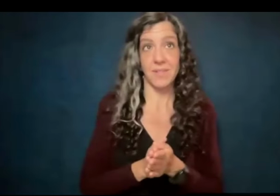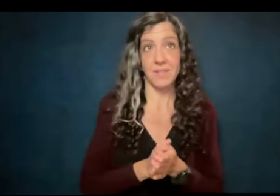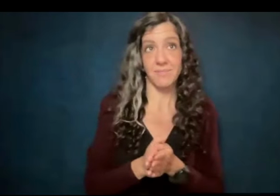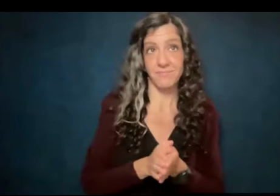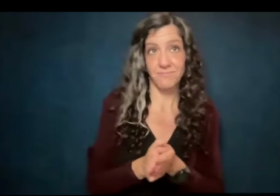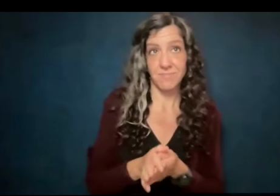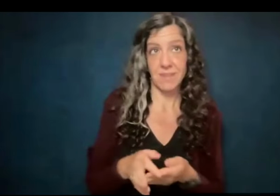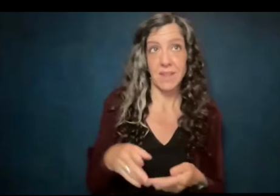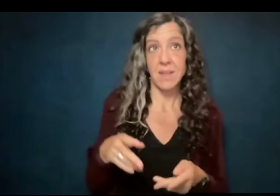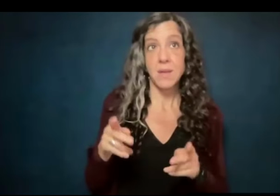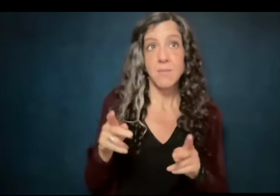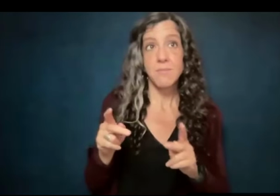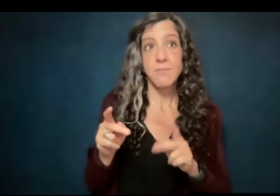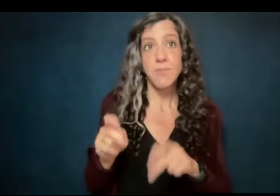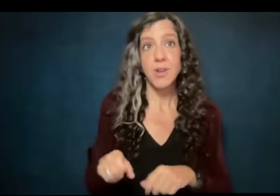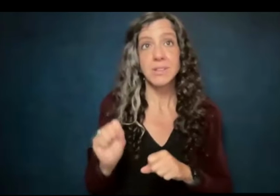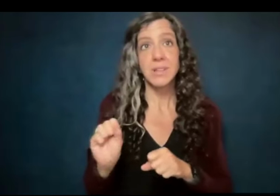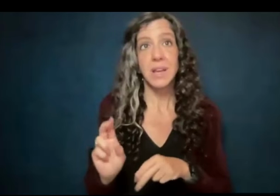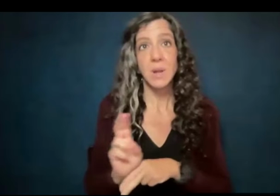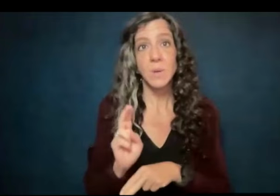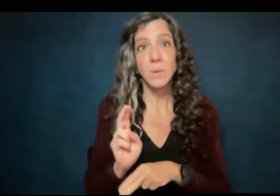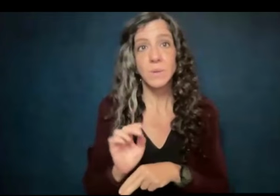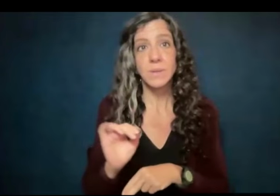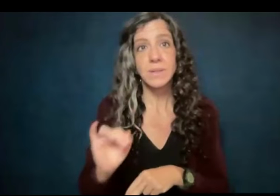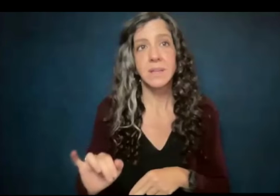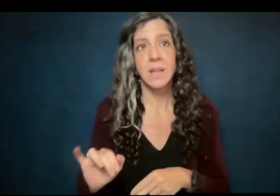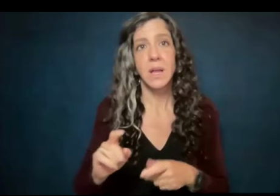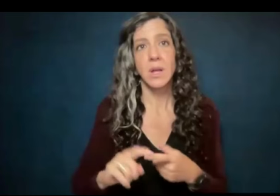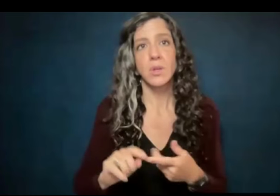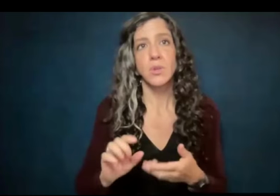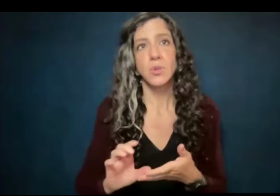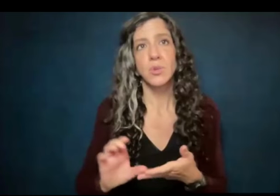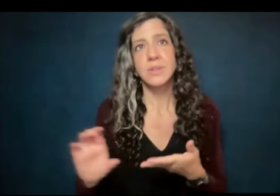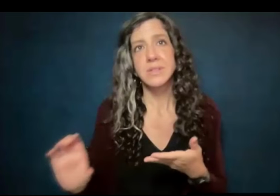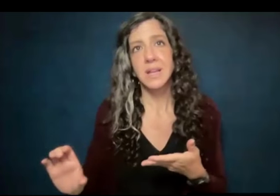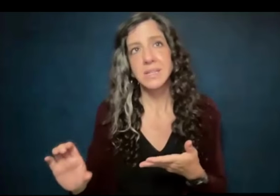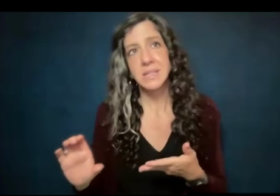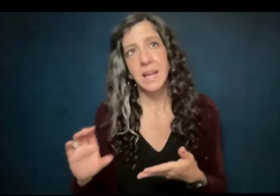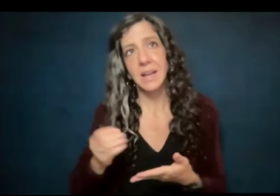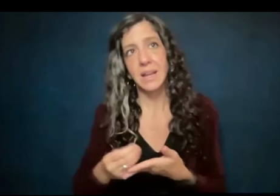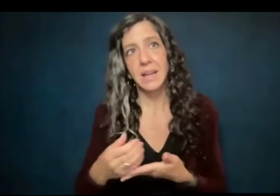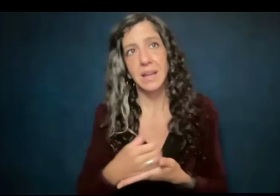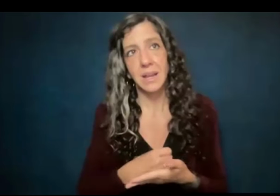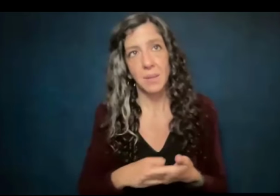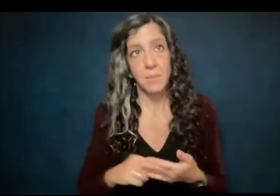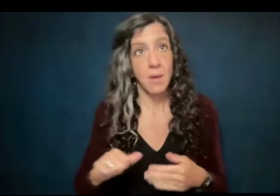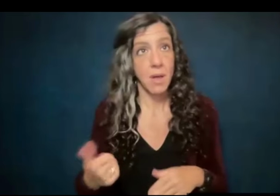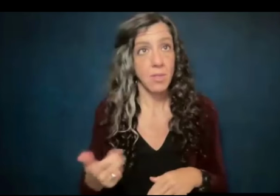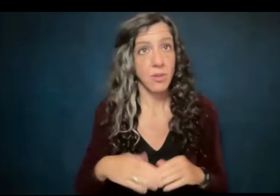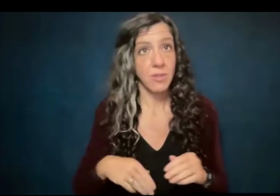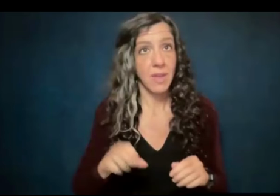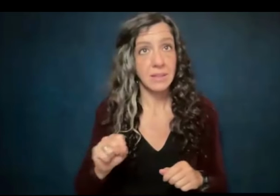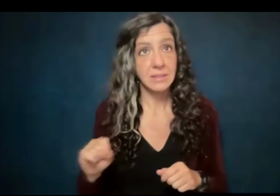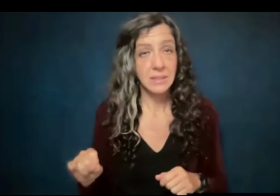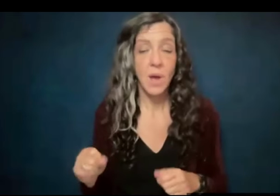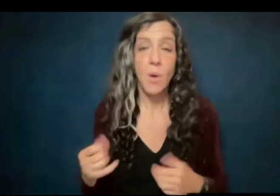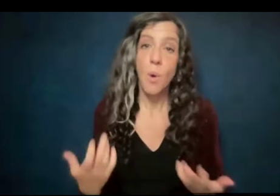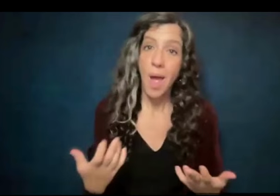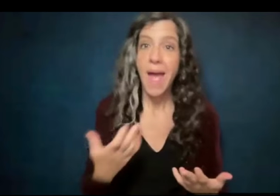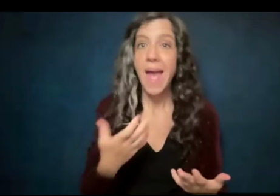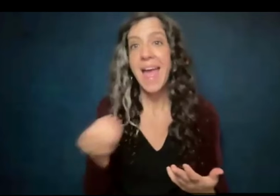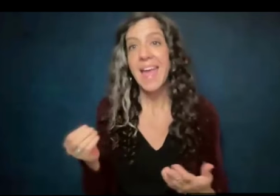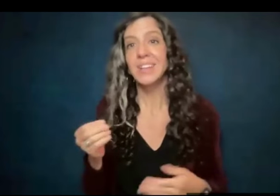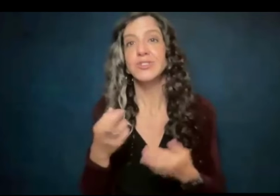a PASS to set aside income other than SSI and or resources to be used